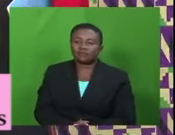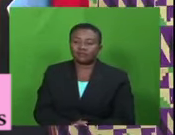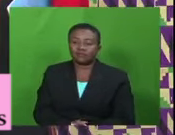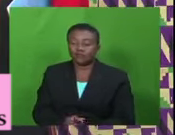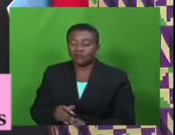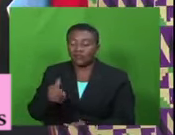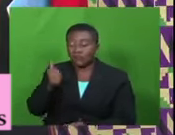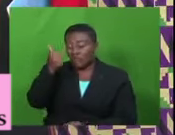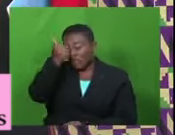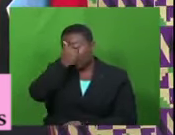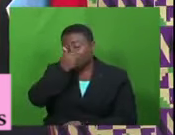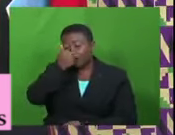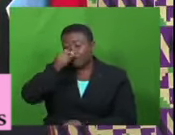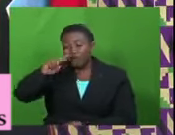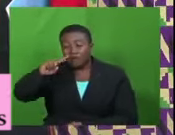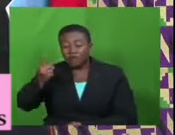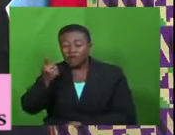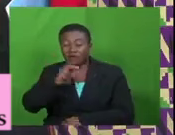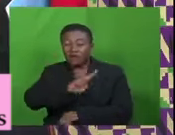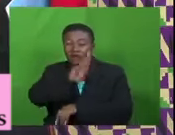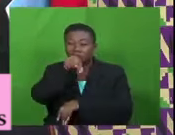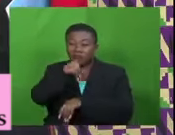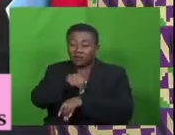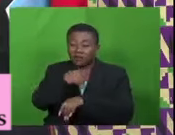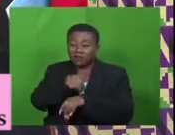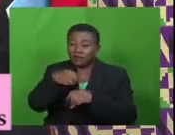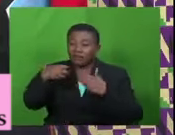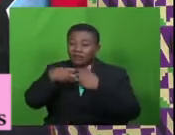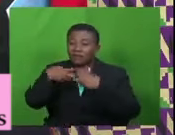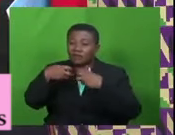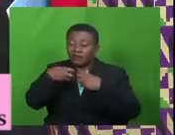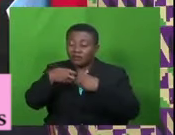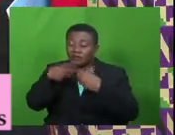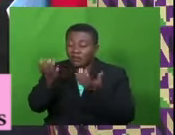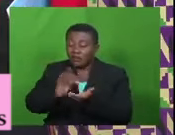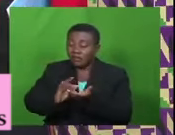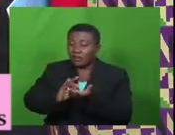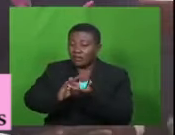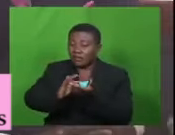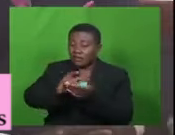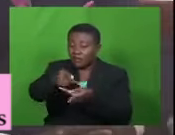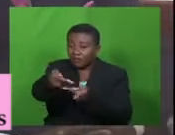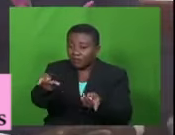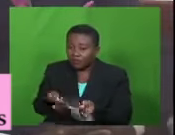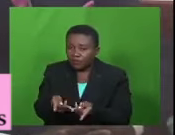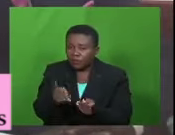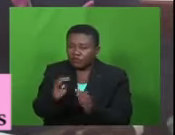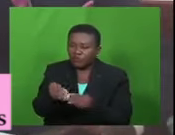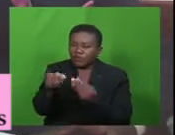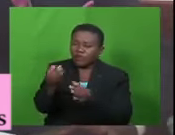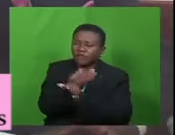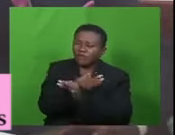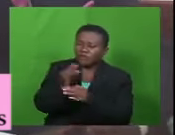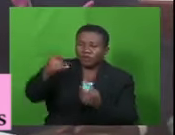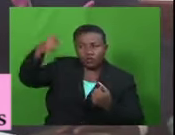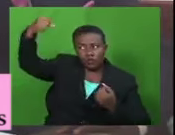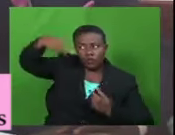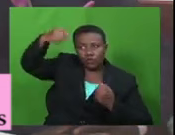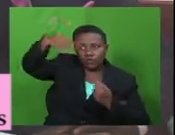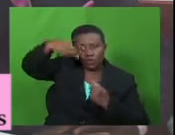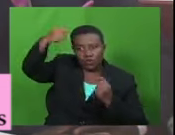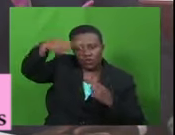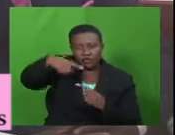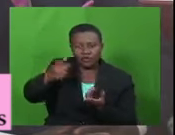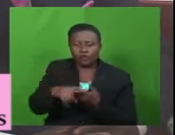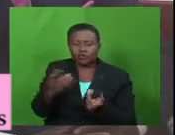first national-scale electronic pharmacy platform. Provided free Wi-Fi to